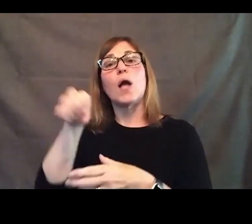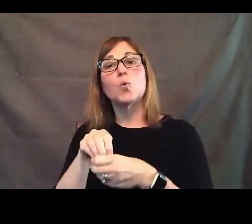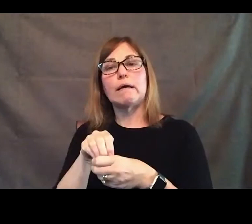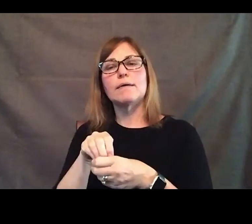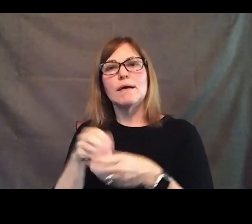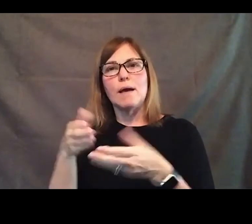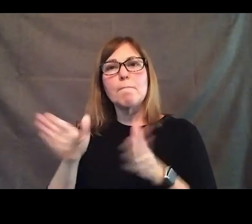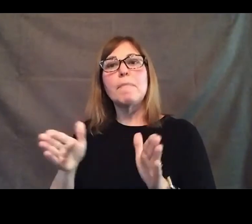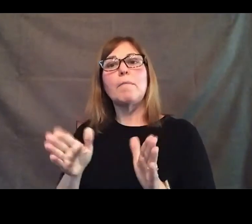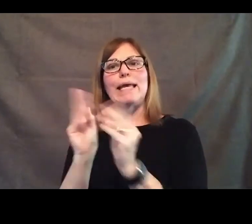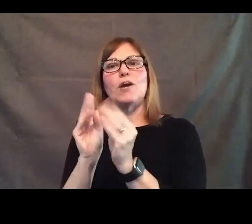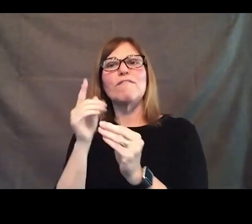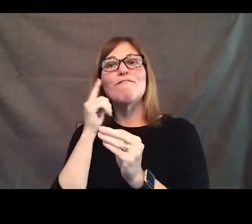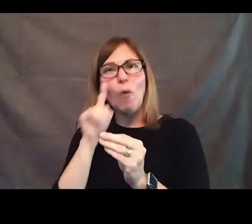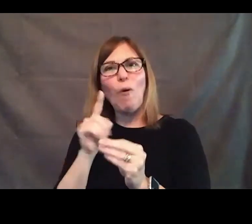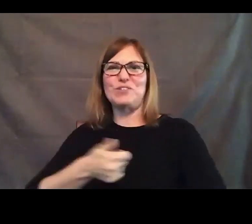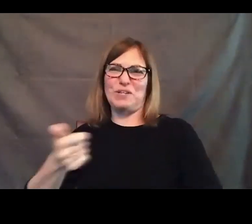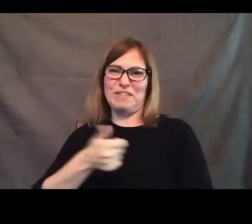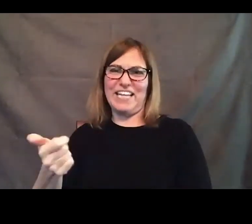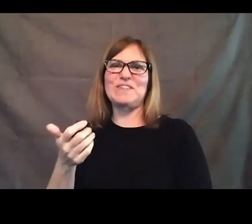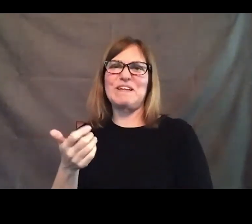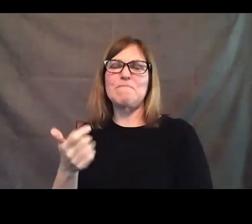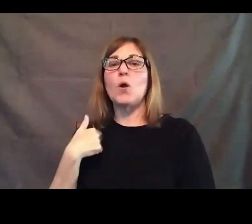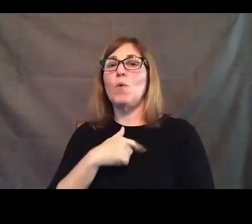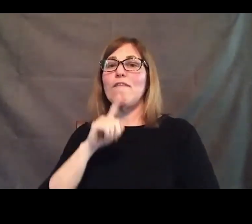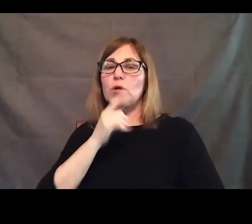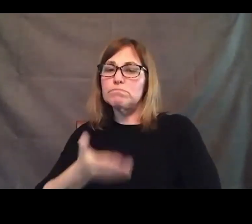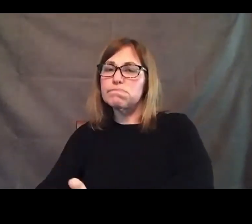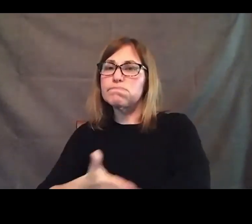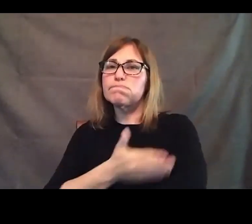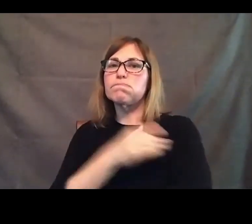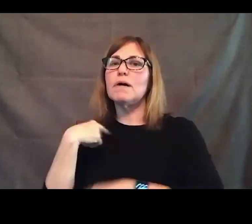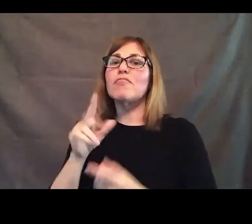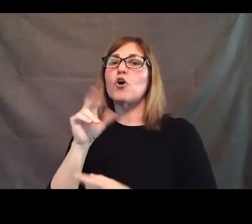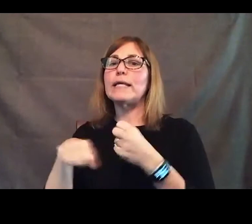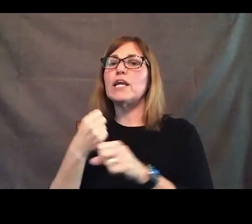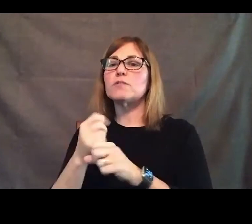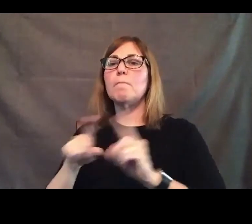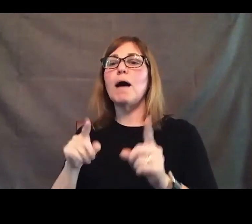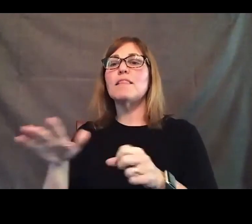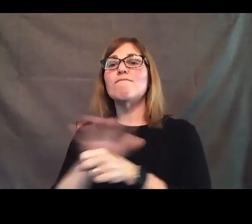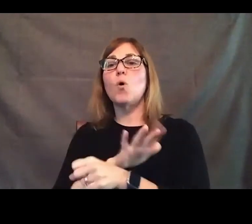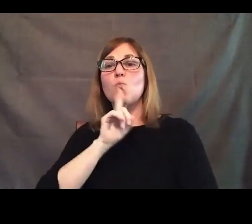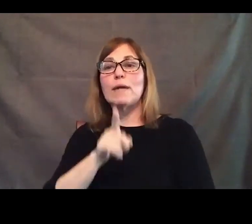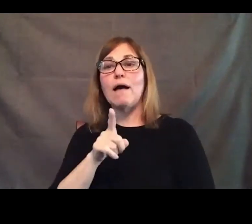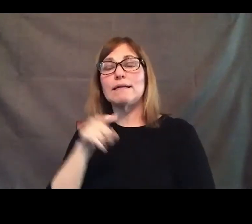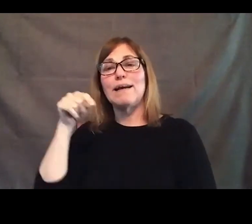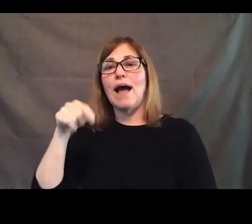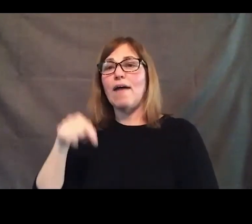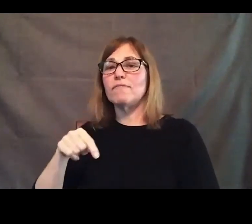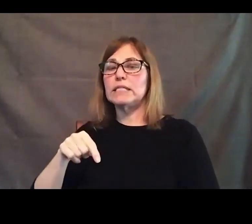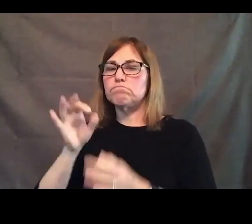on transportation. We've made progress over the past 30 years, but the full realization of this landmark civil